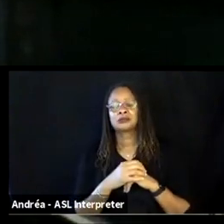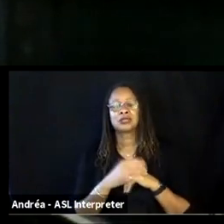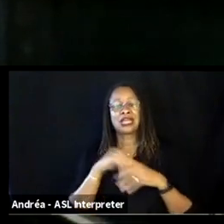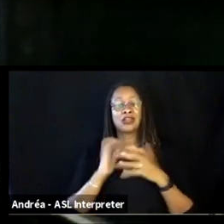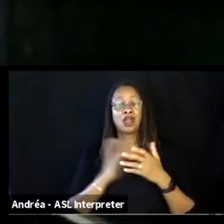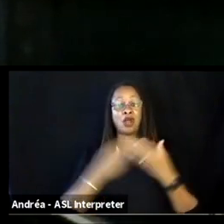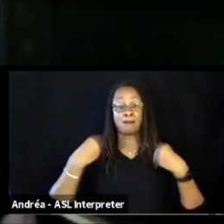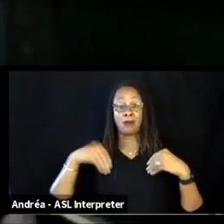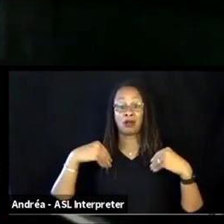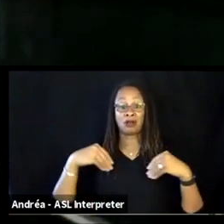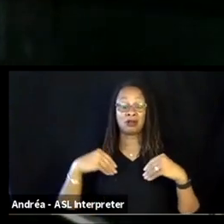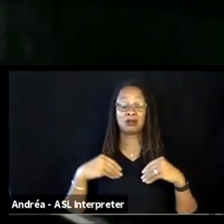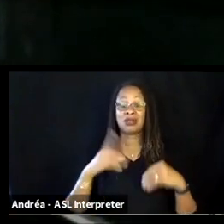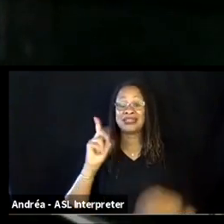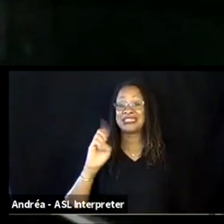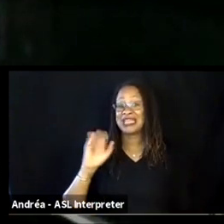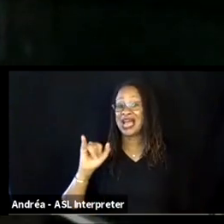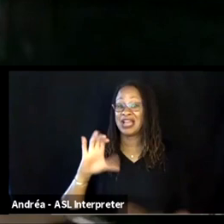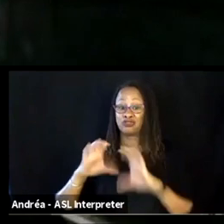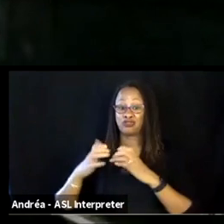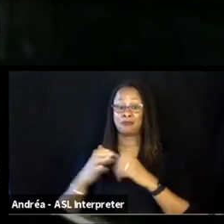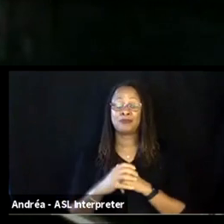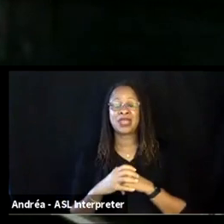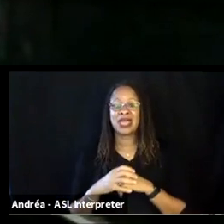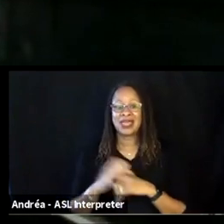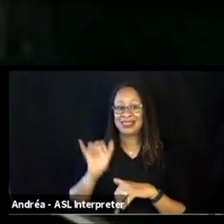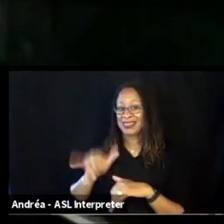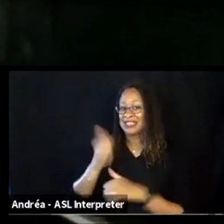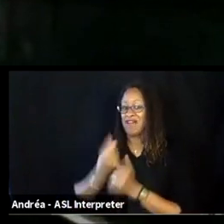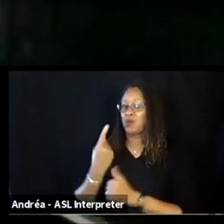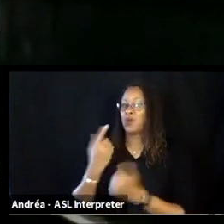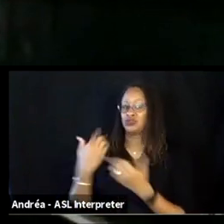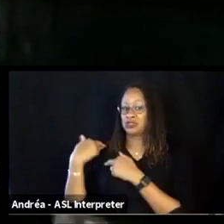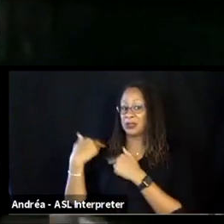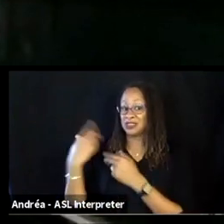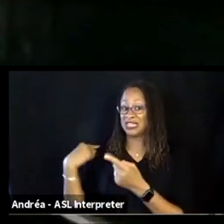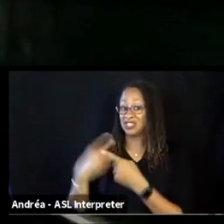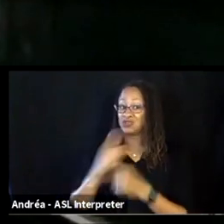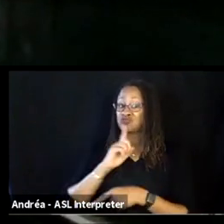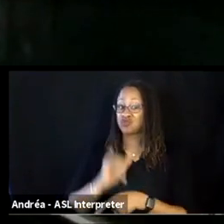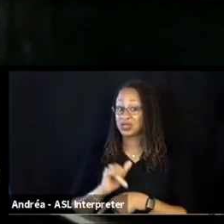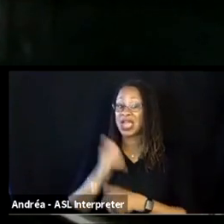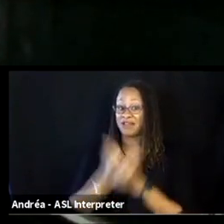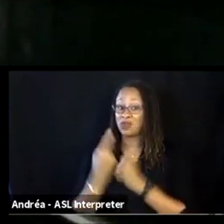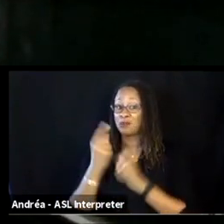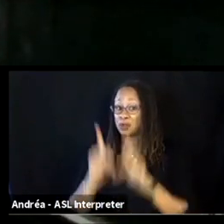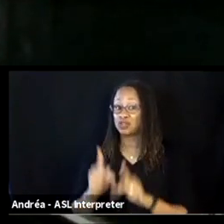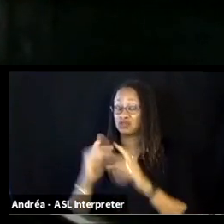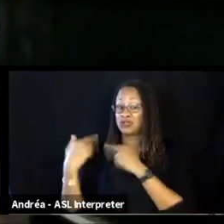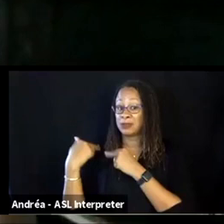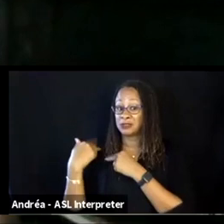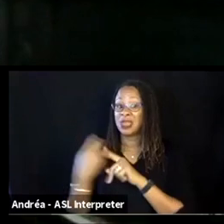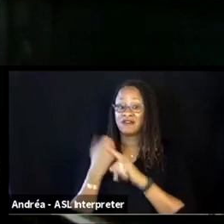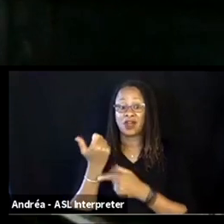marketing DEI crew. It's one, it's like, this is everyone's responsibility. And until it's truly everyone's responsibility from, you know,